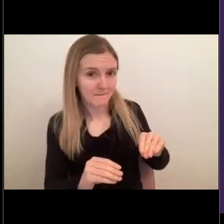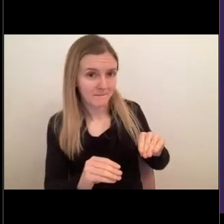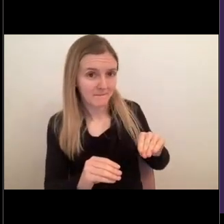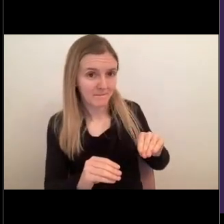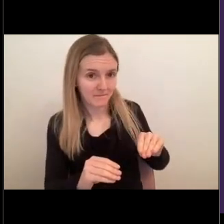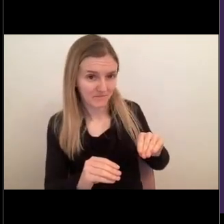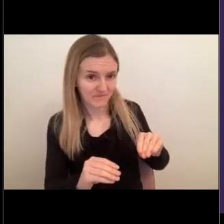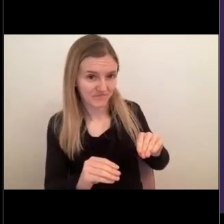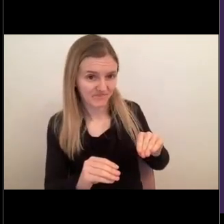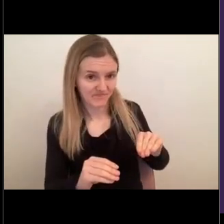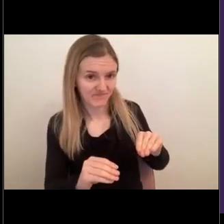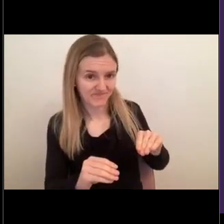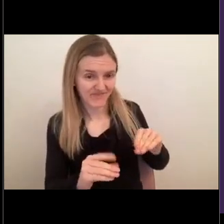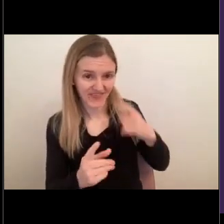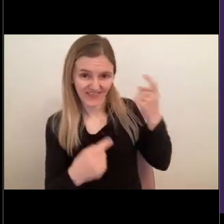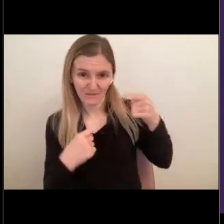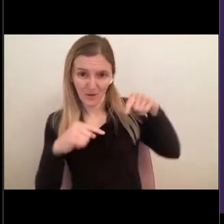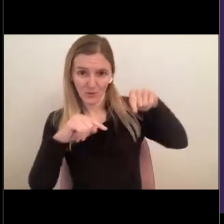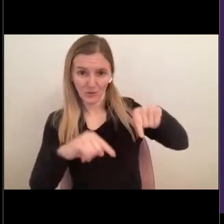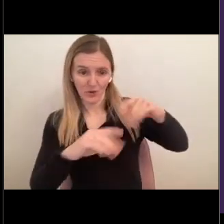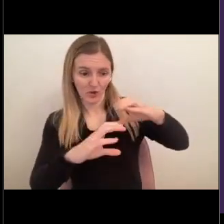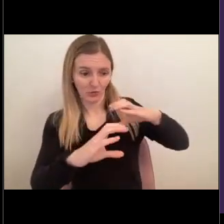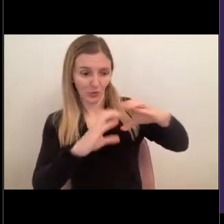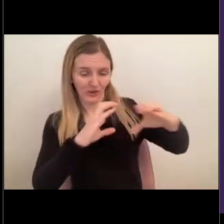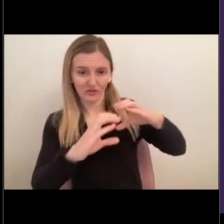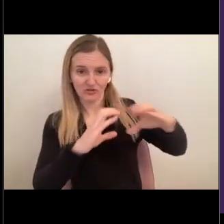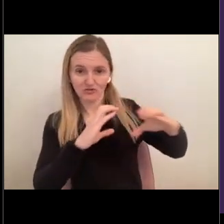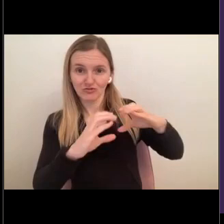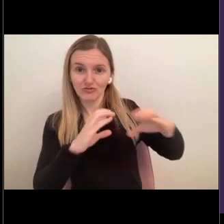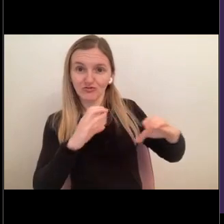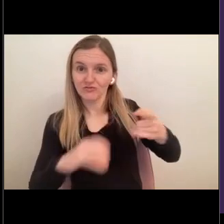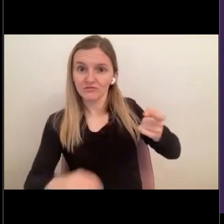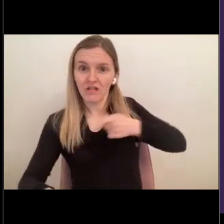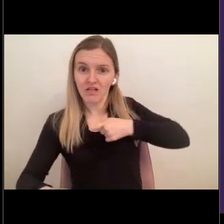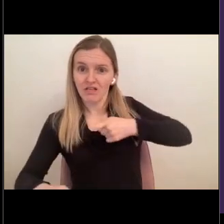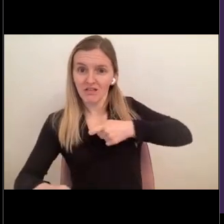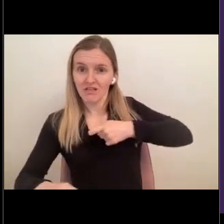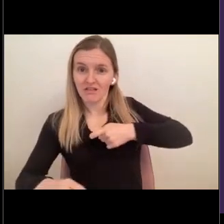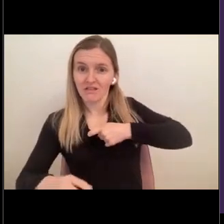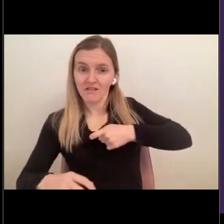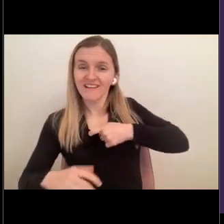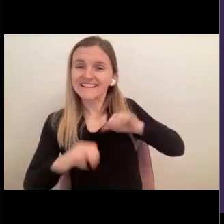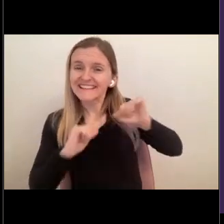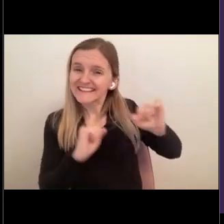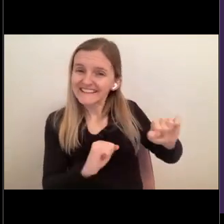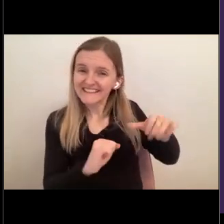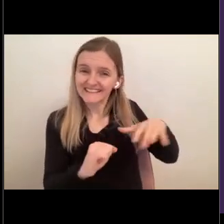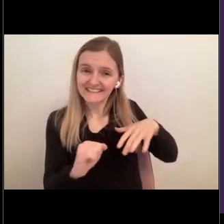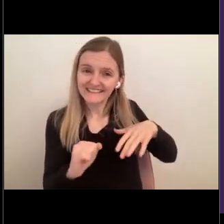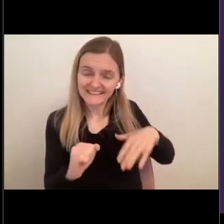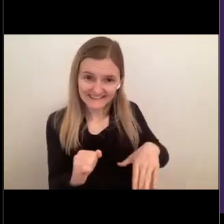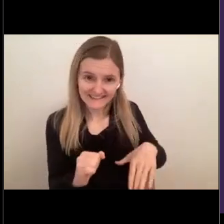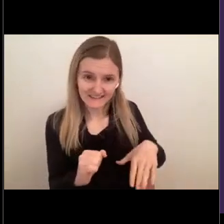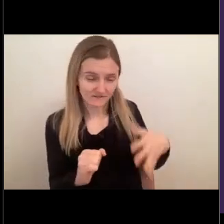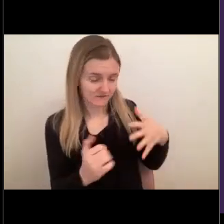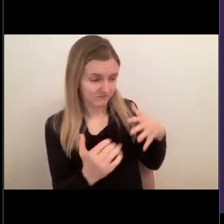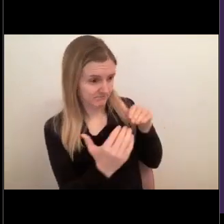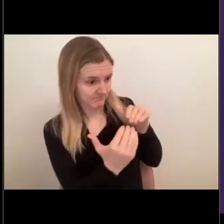the communication, respond to the anxiety, respond to his need for